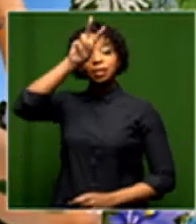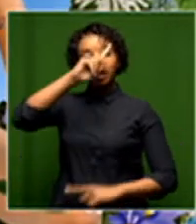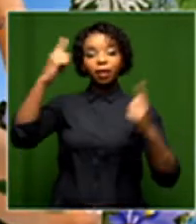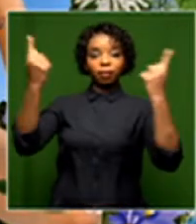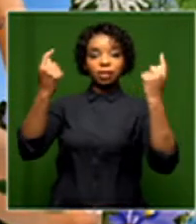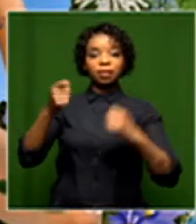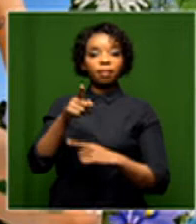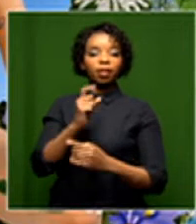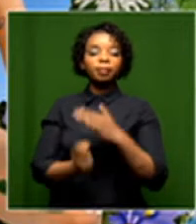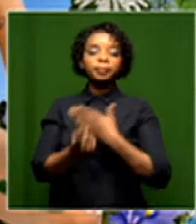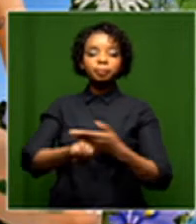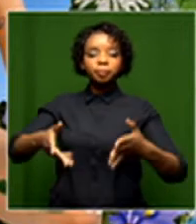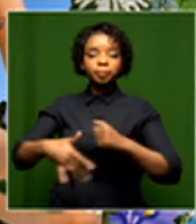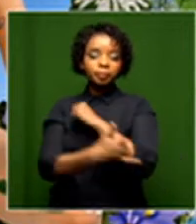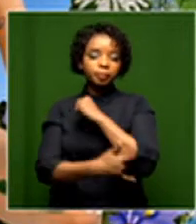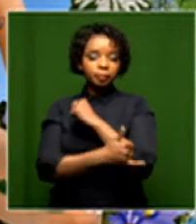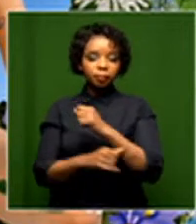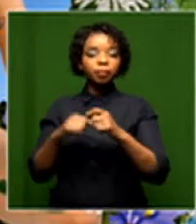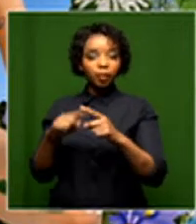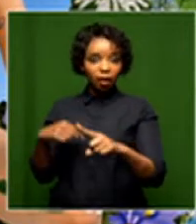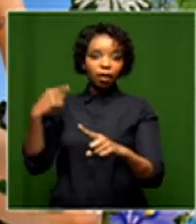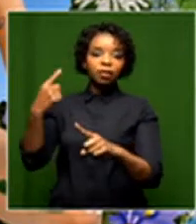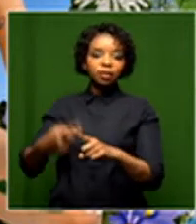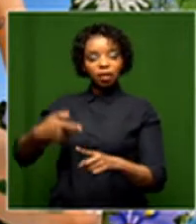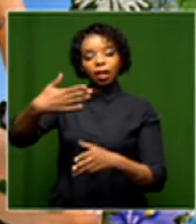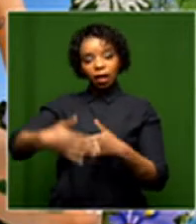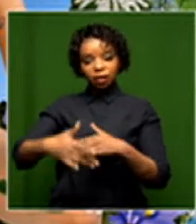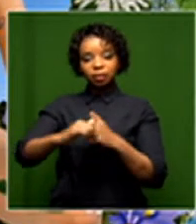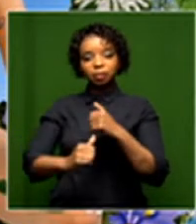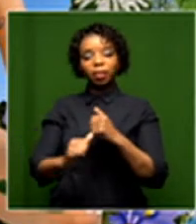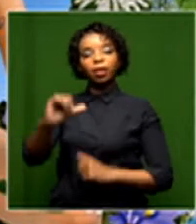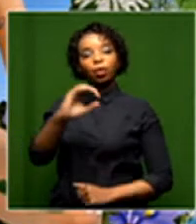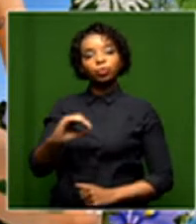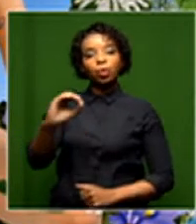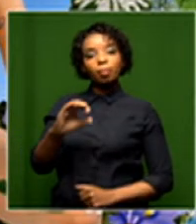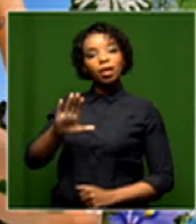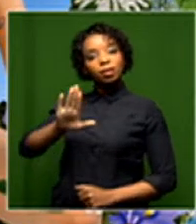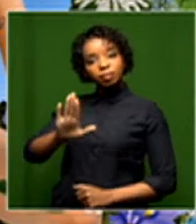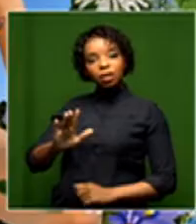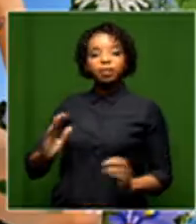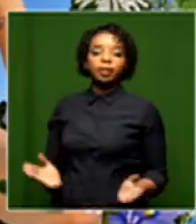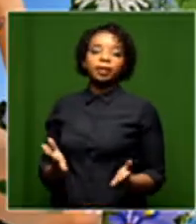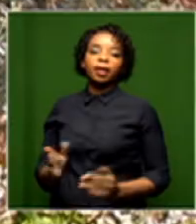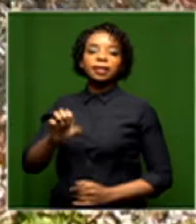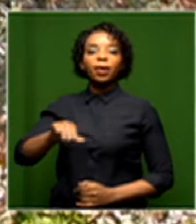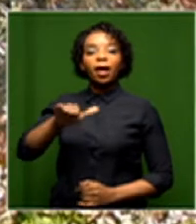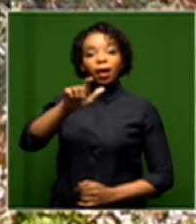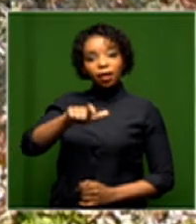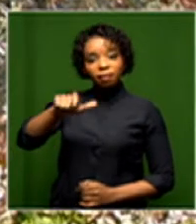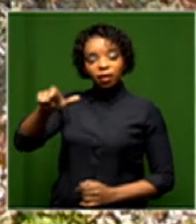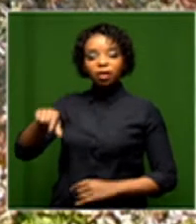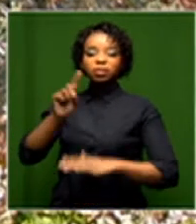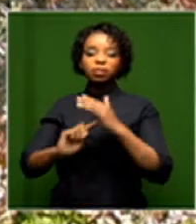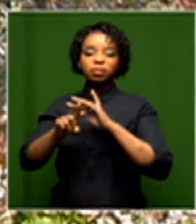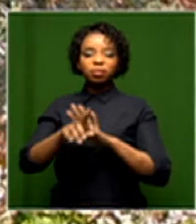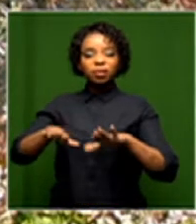run across the country until the end of October. This initiative is their way of encouraging South Africans to visit their nearest botanical